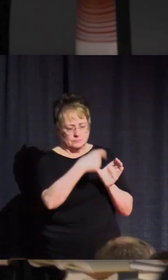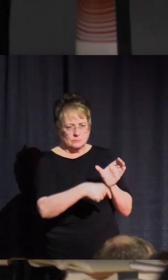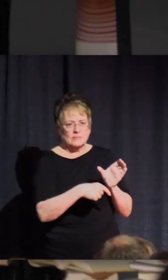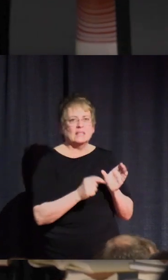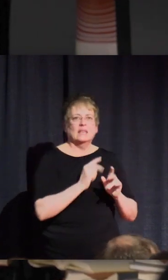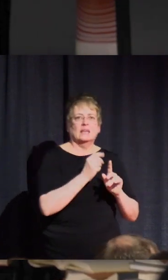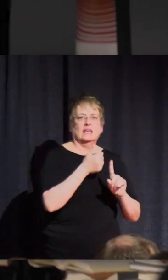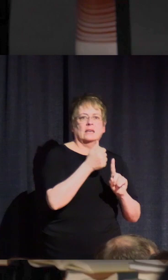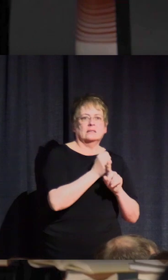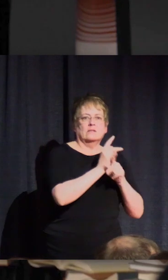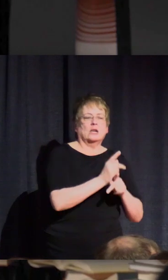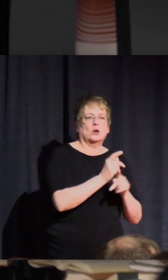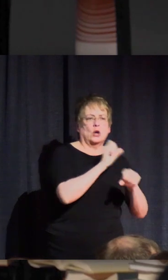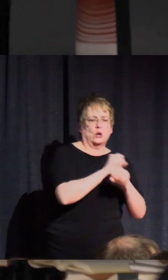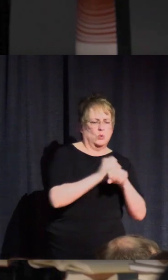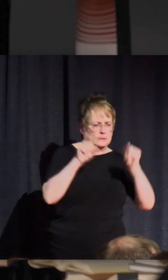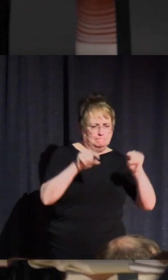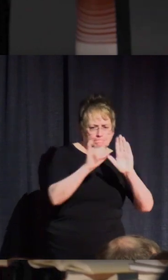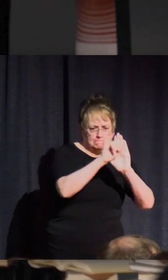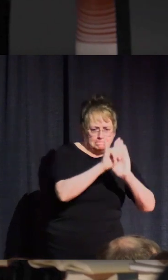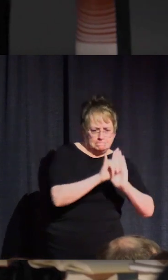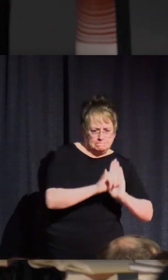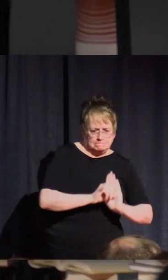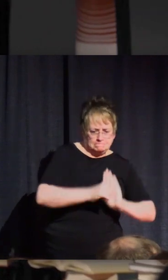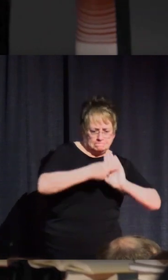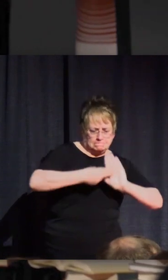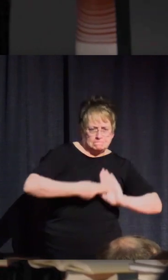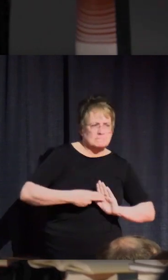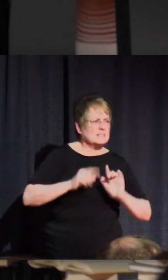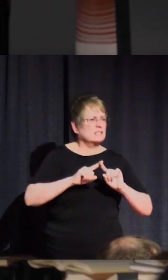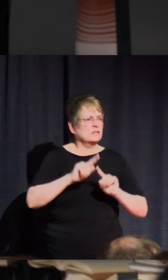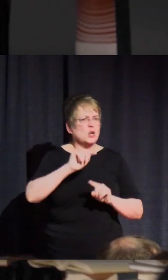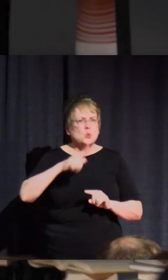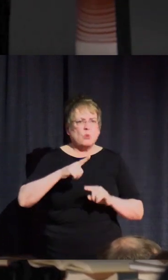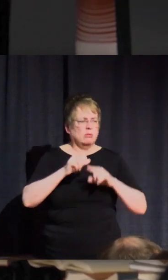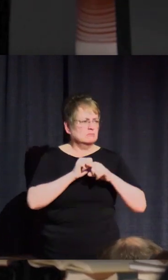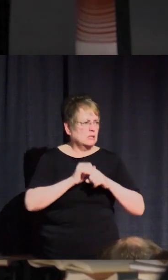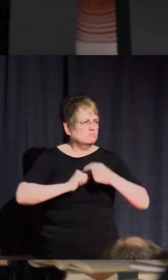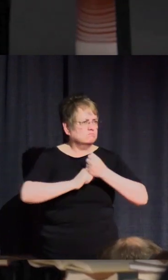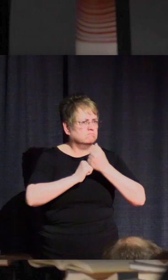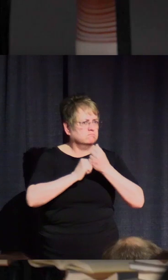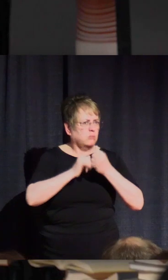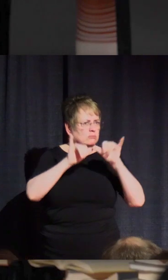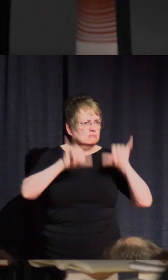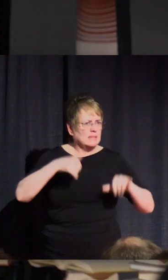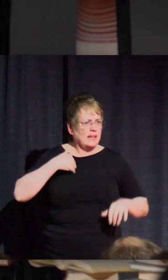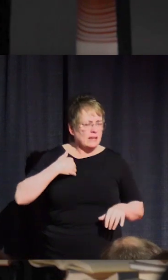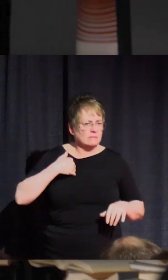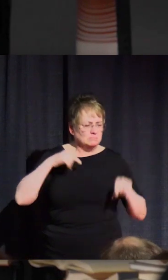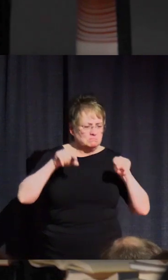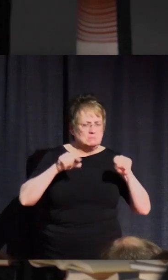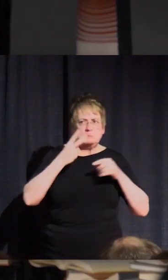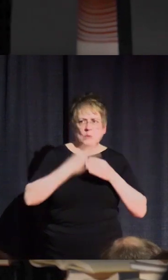down self-care at work. And you can identify all the different tools and practices and support strategies that you have for yourself in both